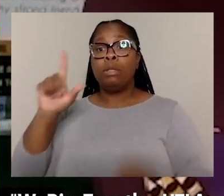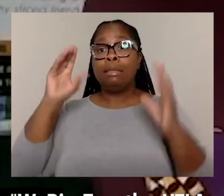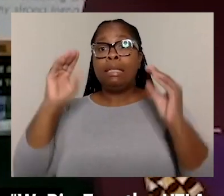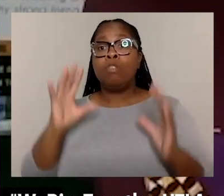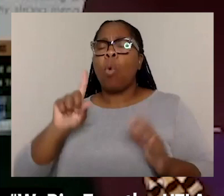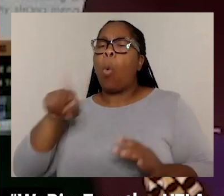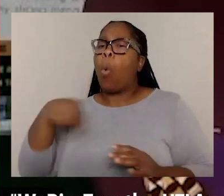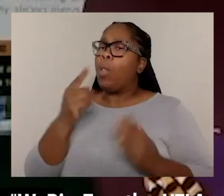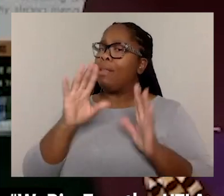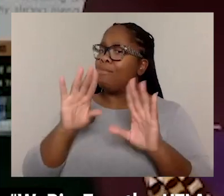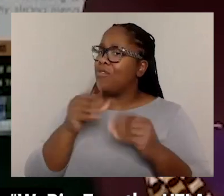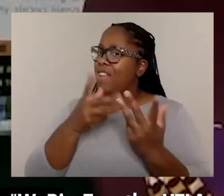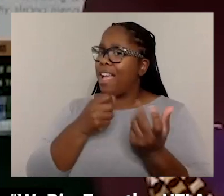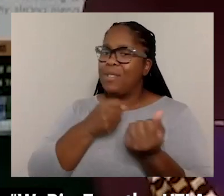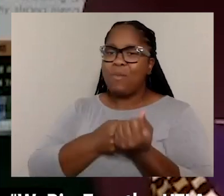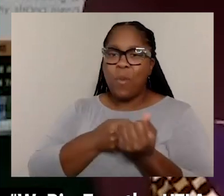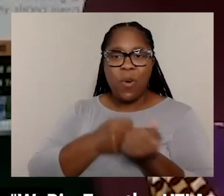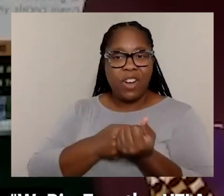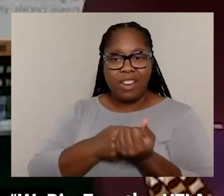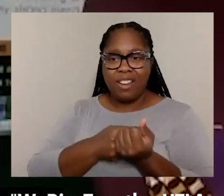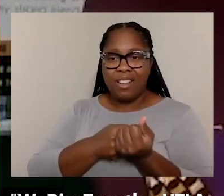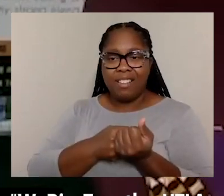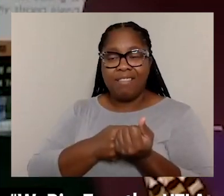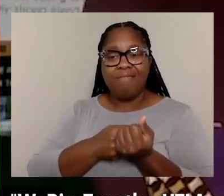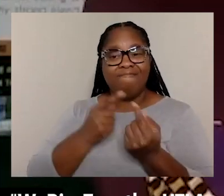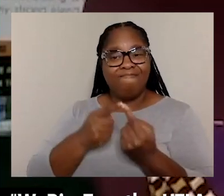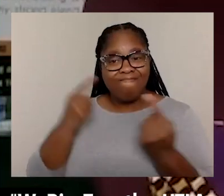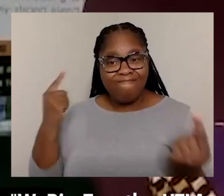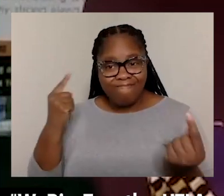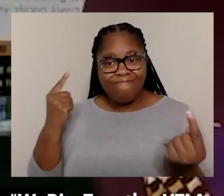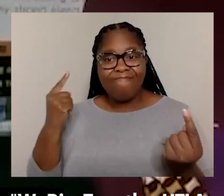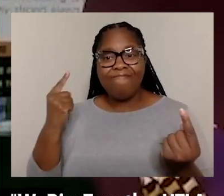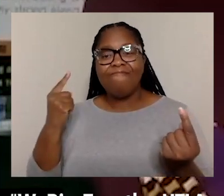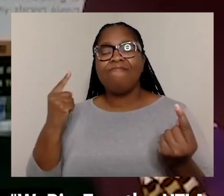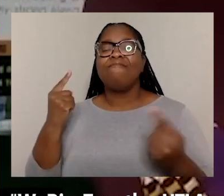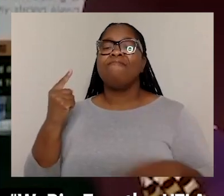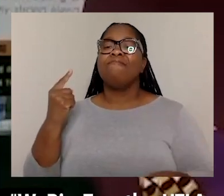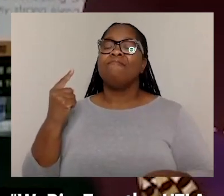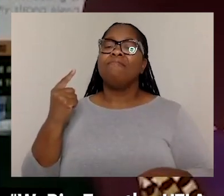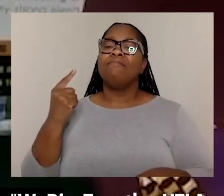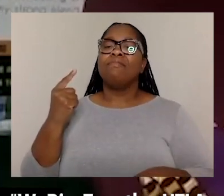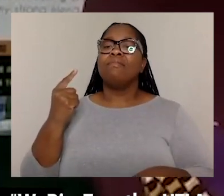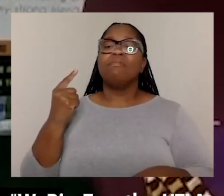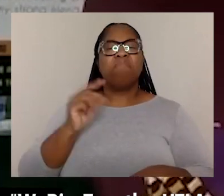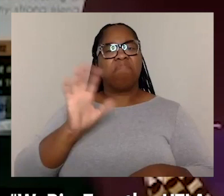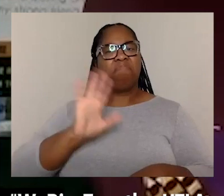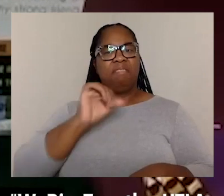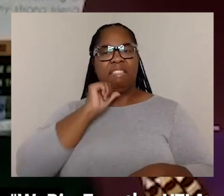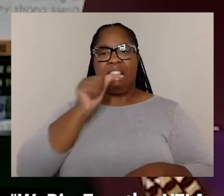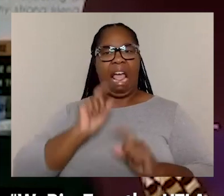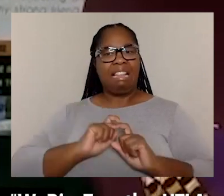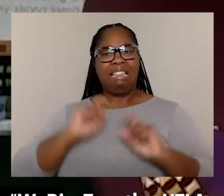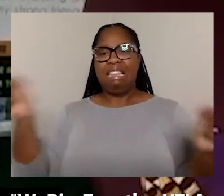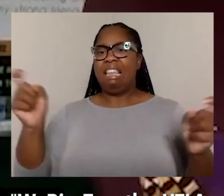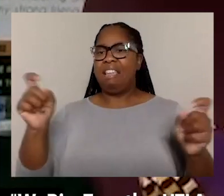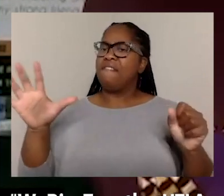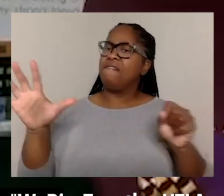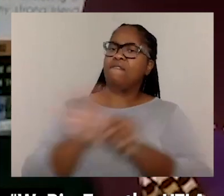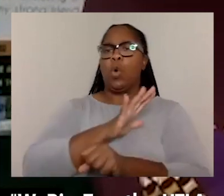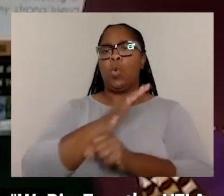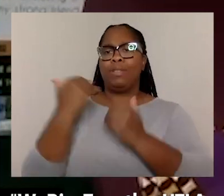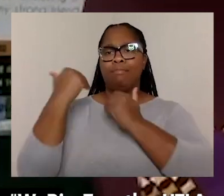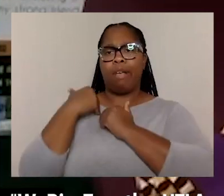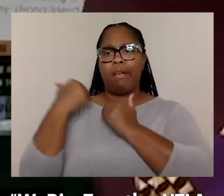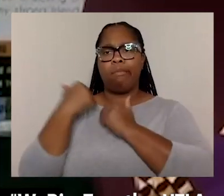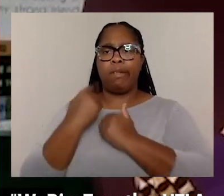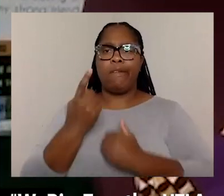provide support, as to oppose to being assigned full responsibility for one